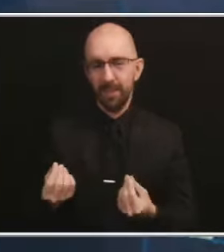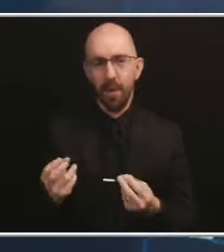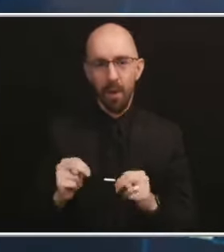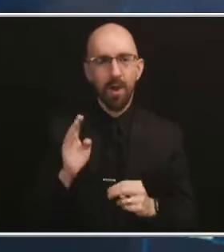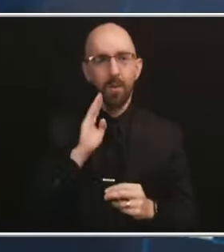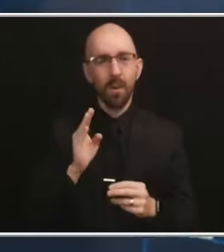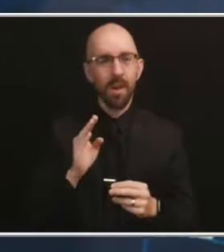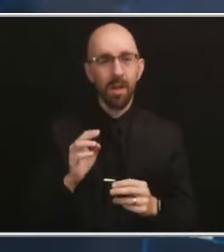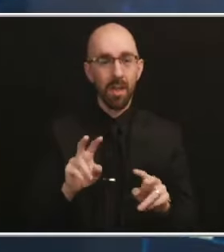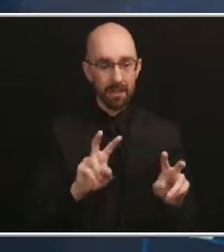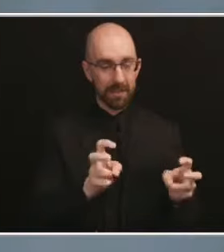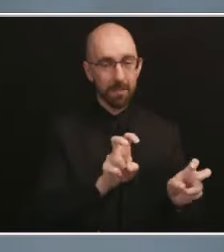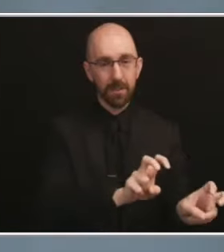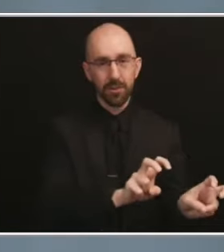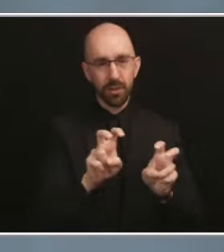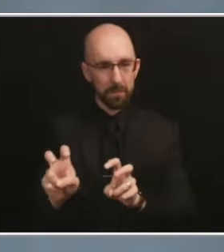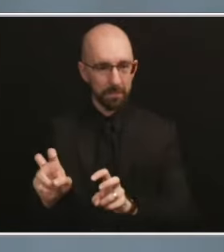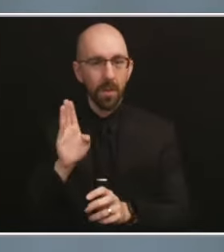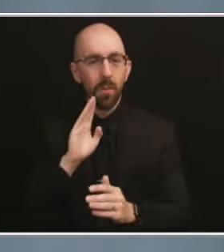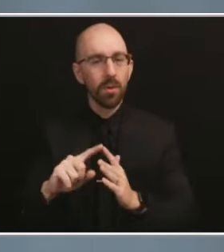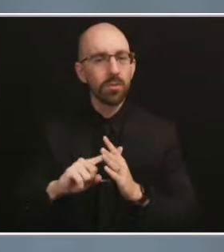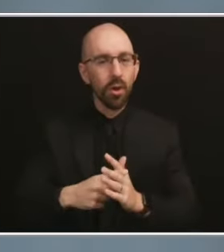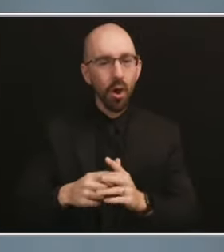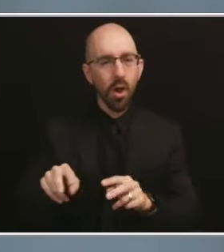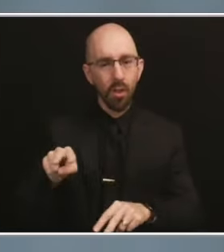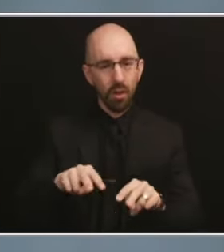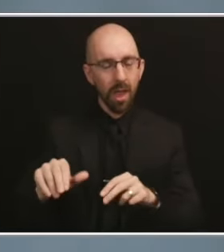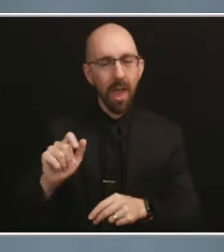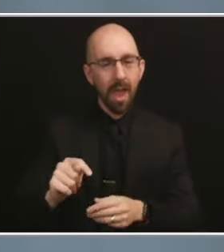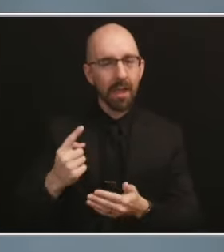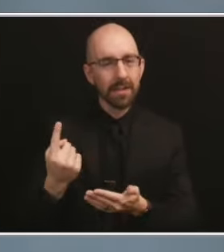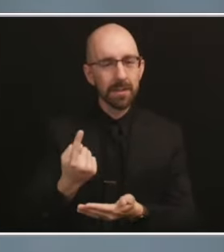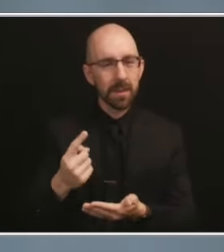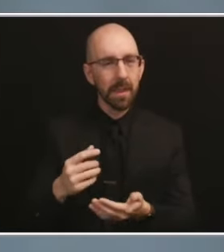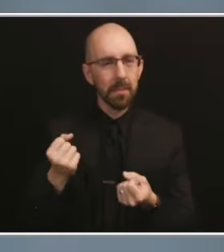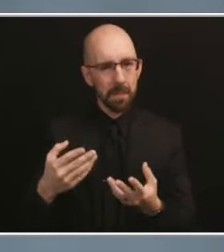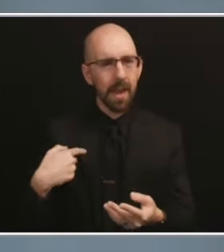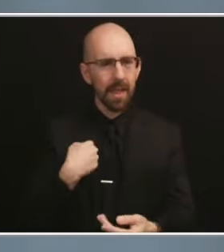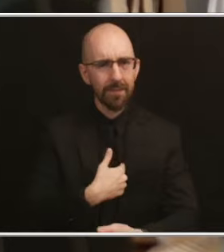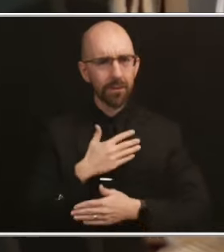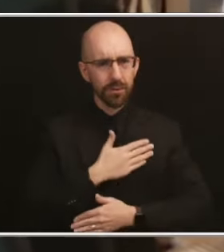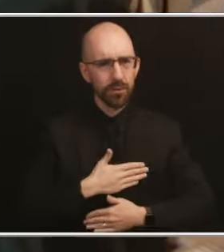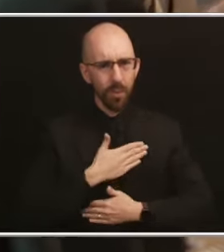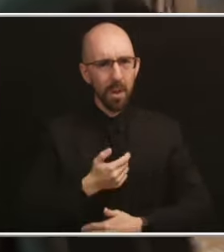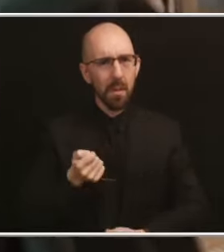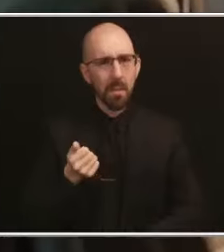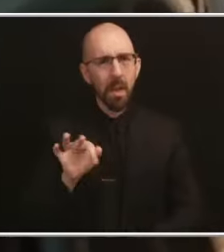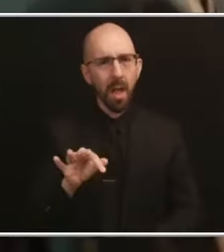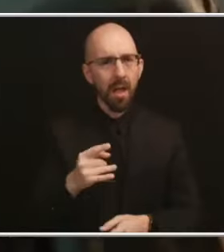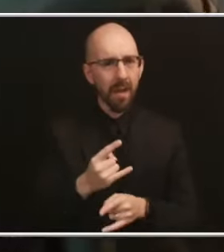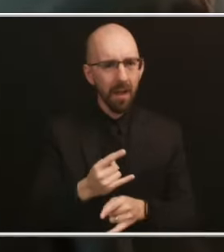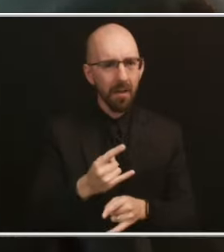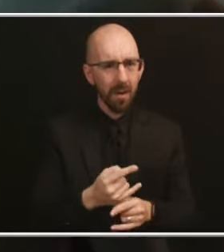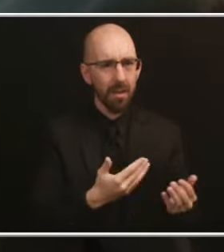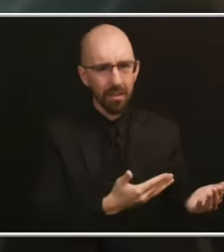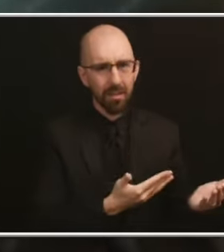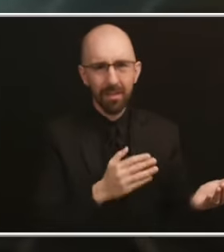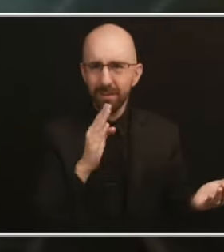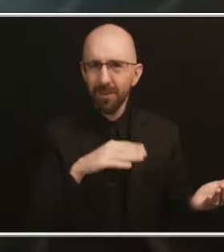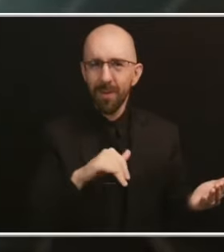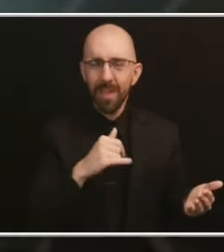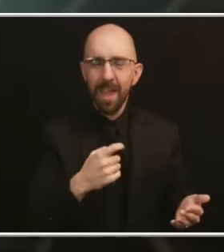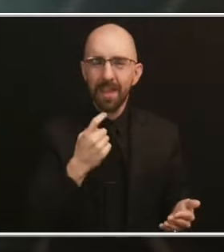topics now, and we're going to start looking at something many of us enjoy, a little bit of alcohol. You know, that glass of red